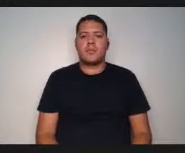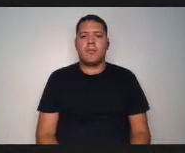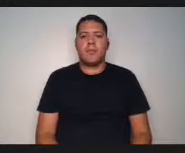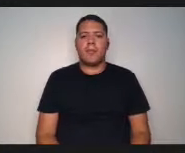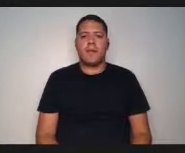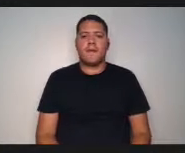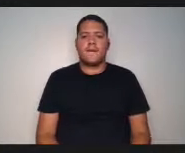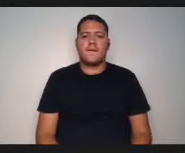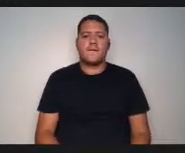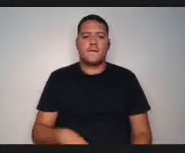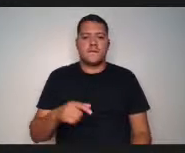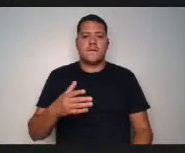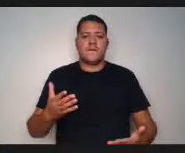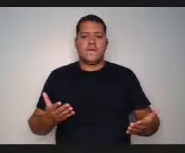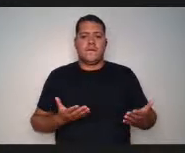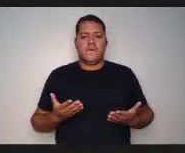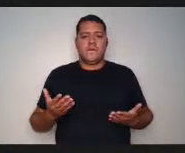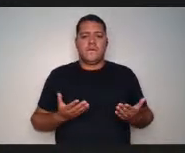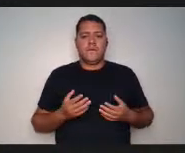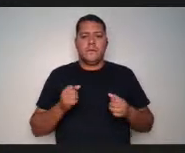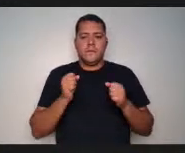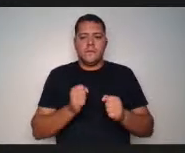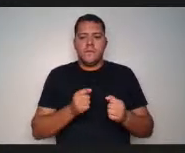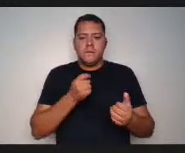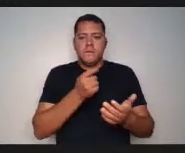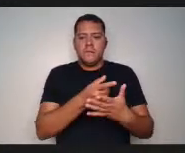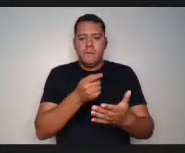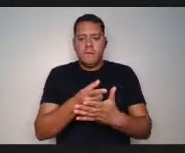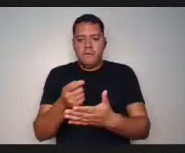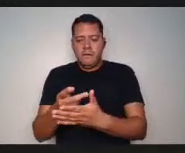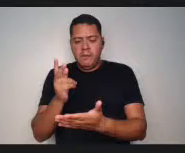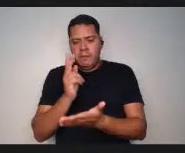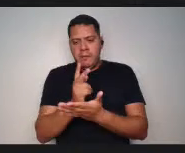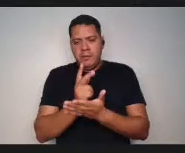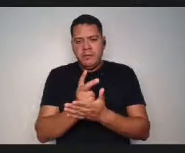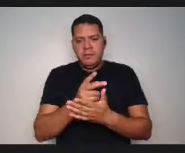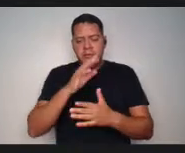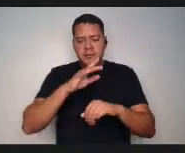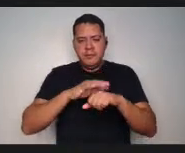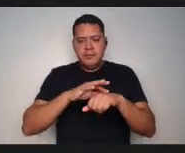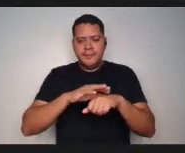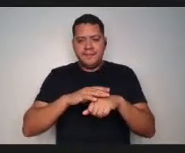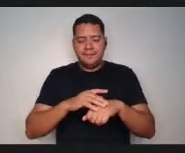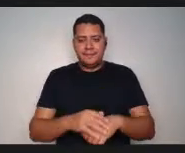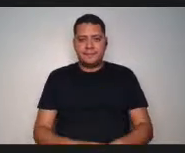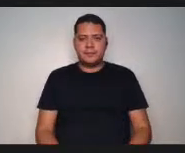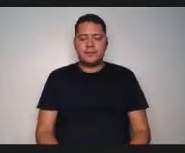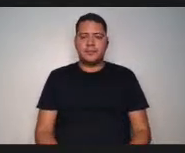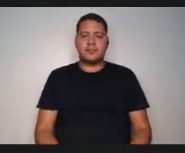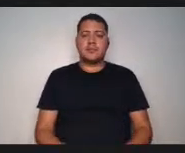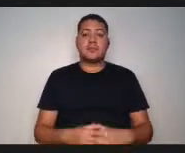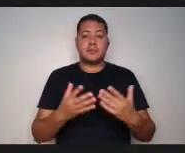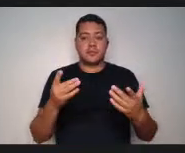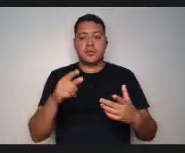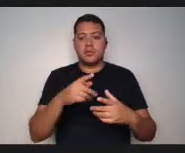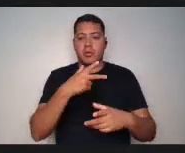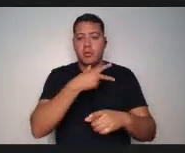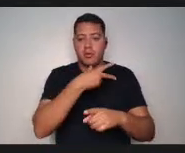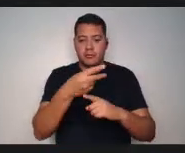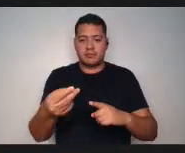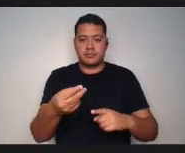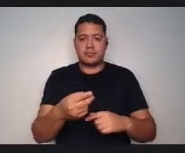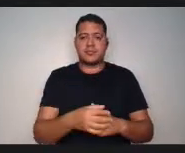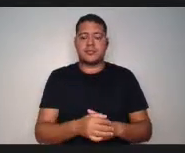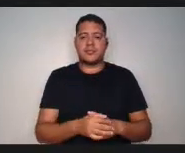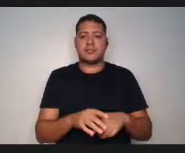minimum staffing levels for nurses was a major win, as well as bans on mandatory overtime. And some states have instituted